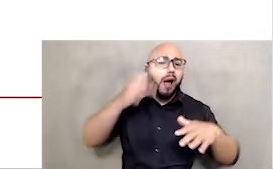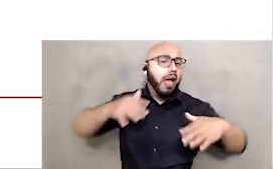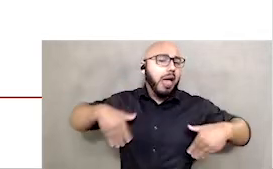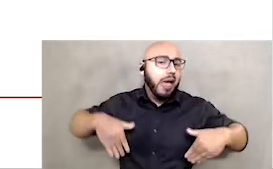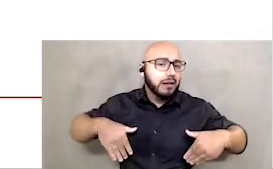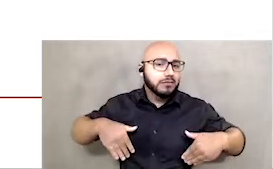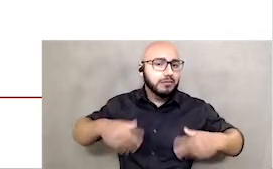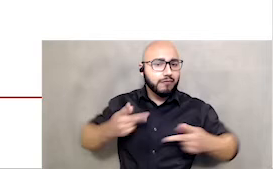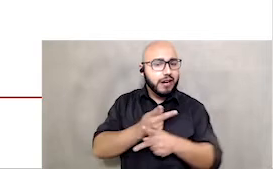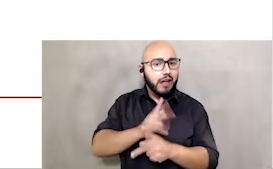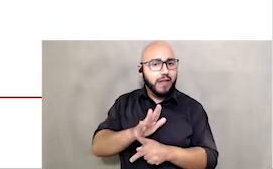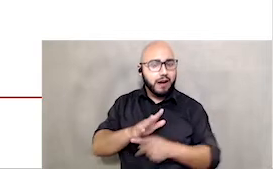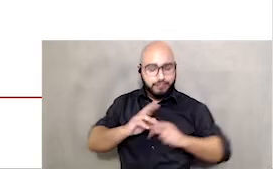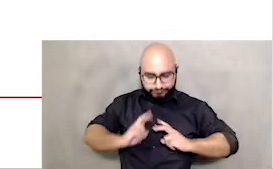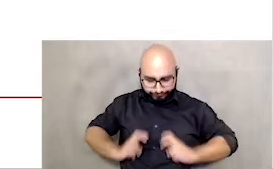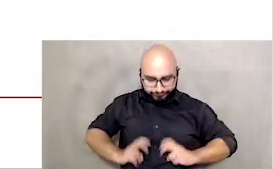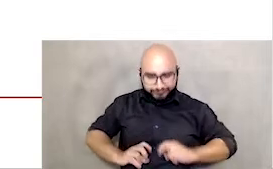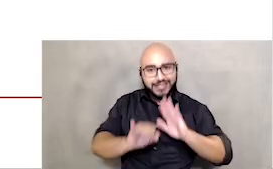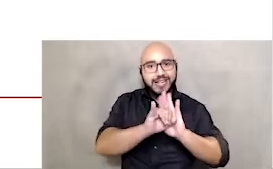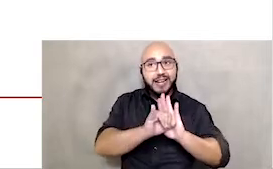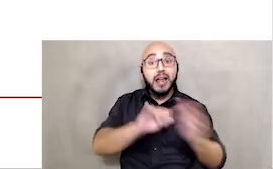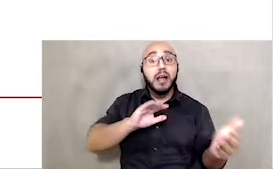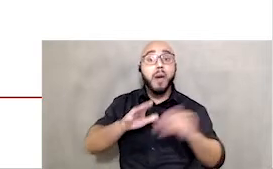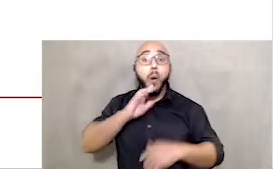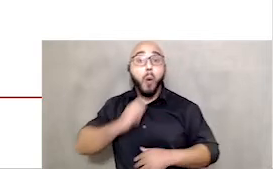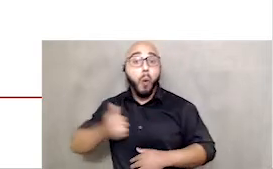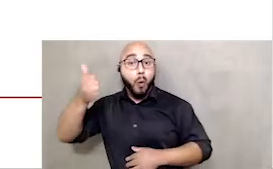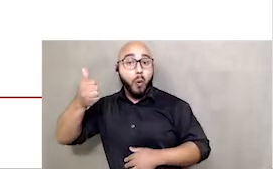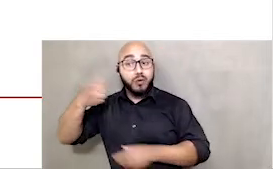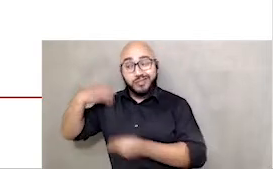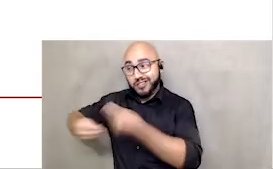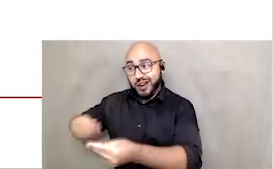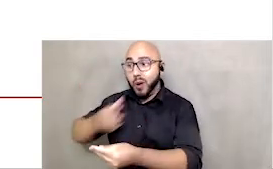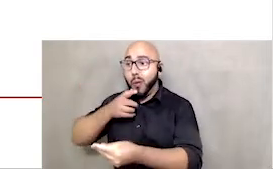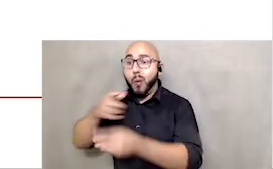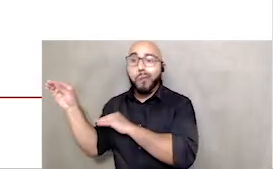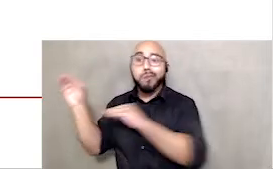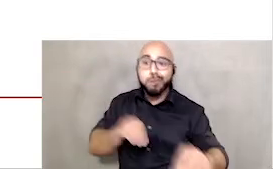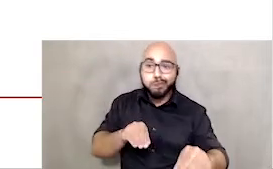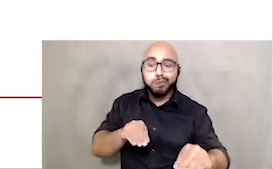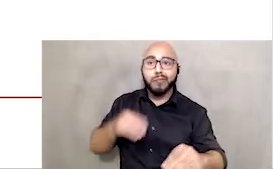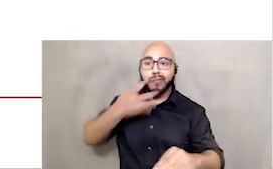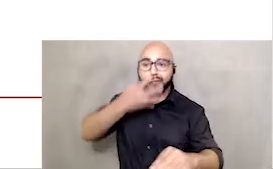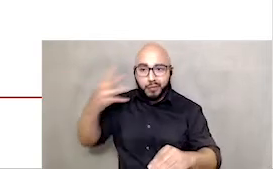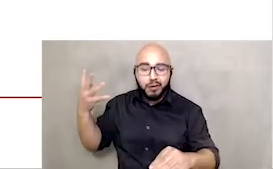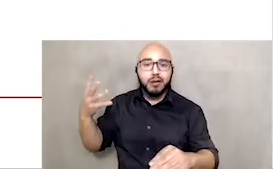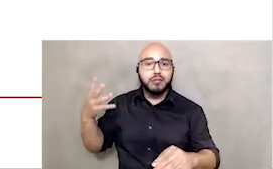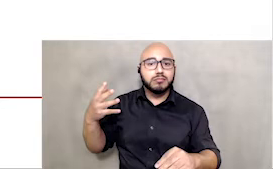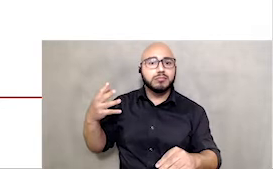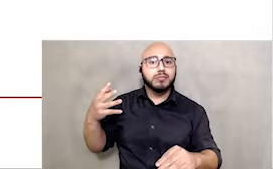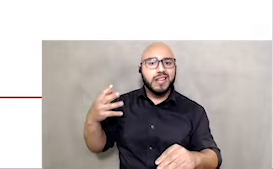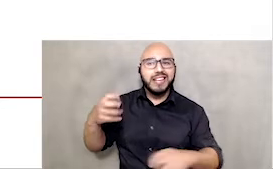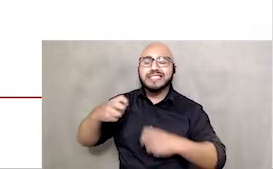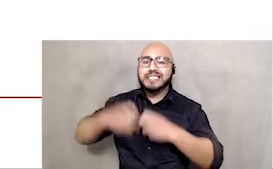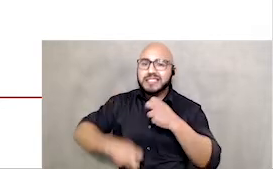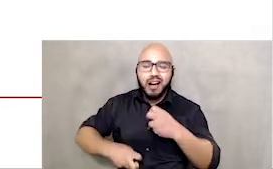to the older generation who immigrated, is a little more harder for them to assimilate because they've already found their identity as to